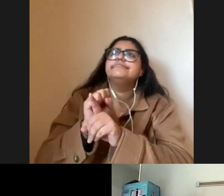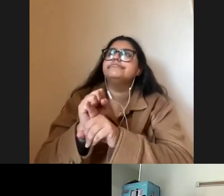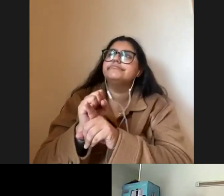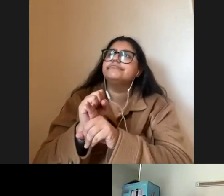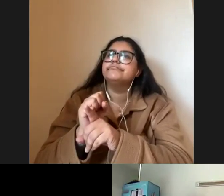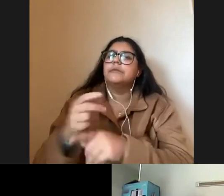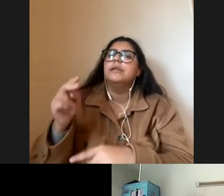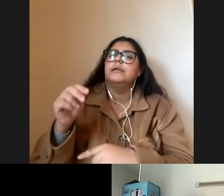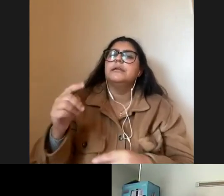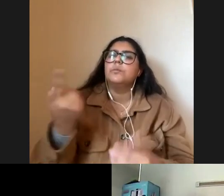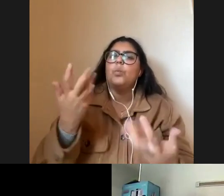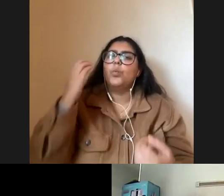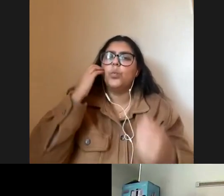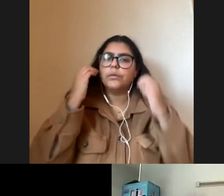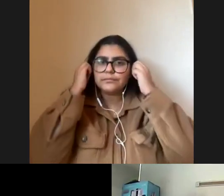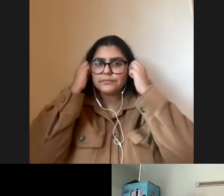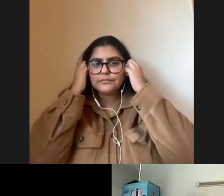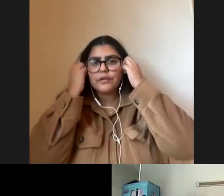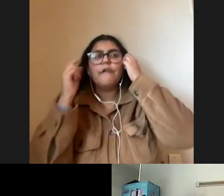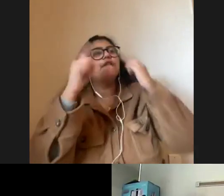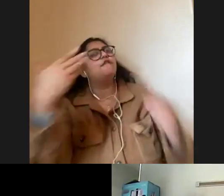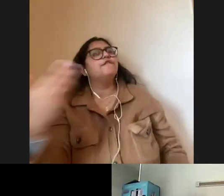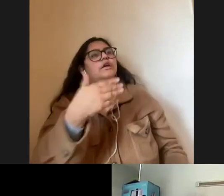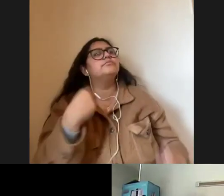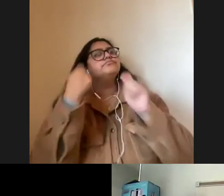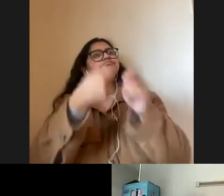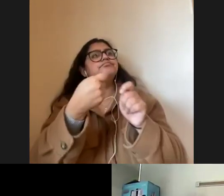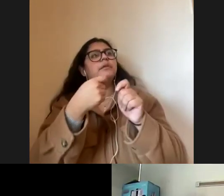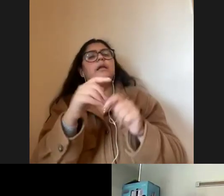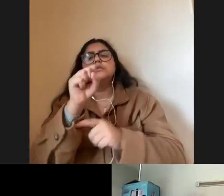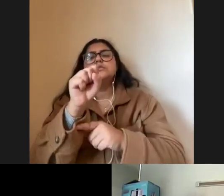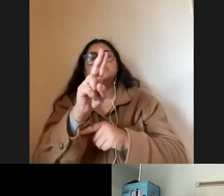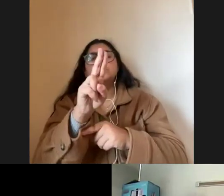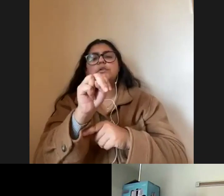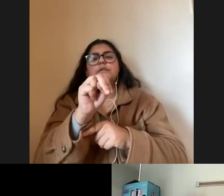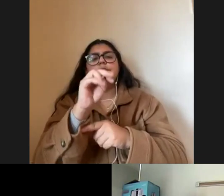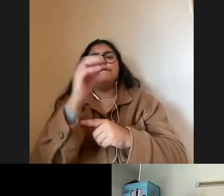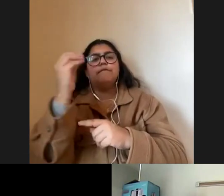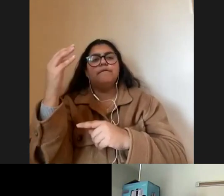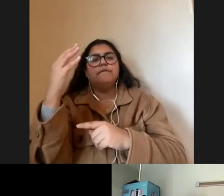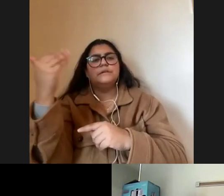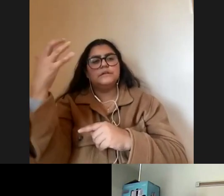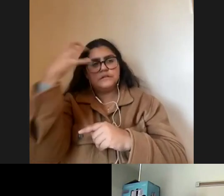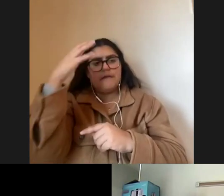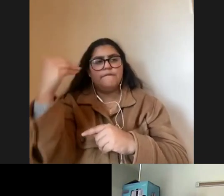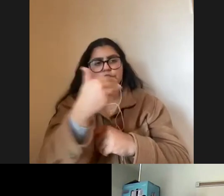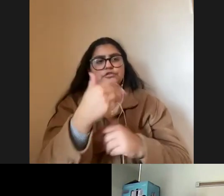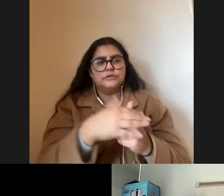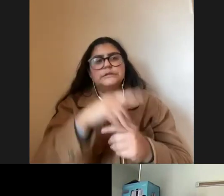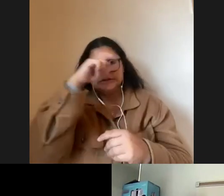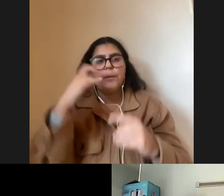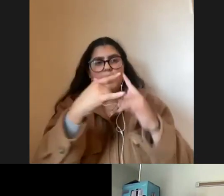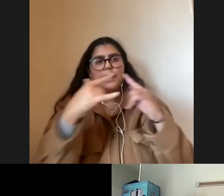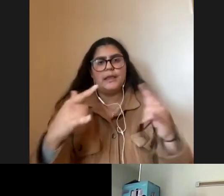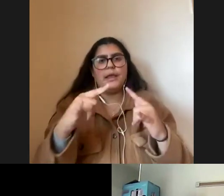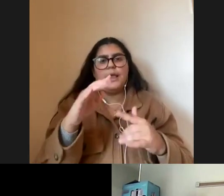know. Yeah. First fish I ever caught was a sunfish, like a little bluegill. I was at summer camp, Camp William Penn, if you know where